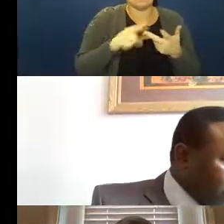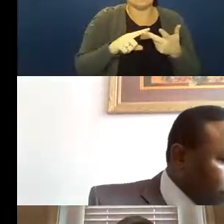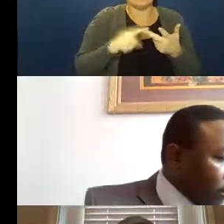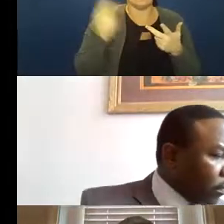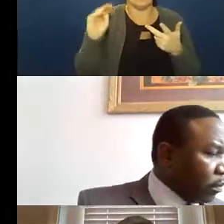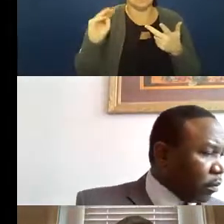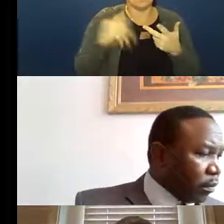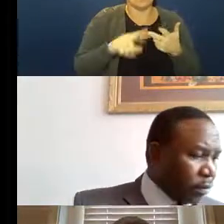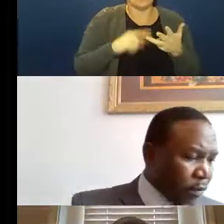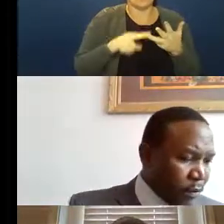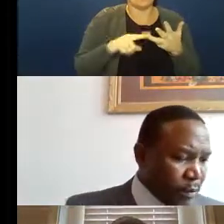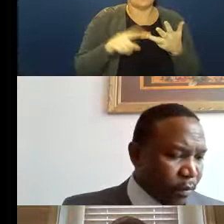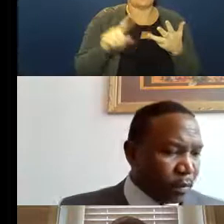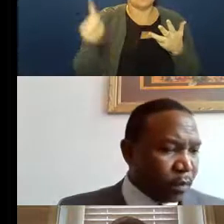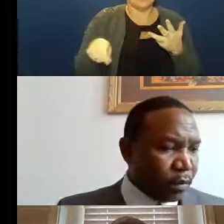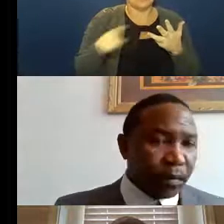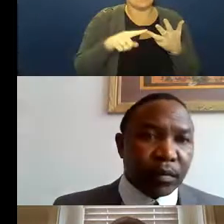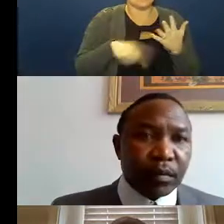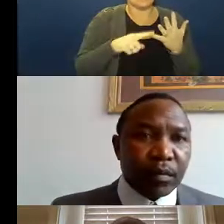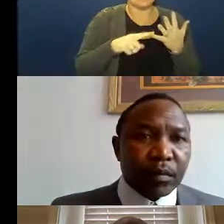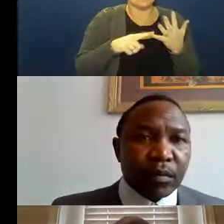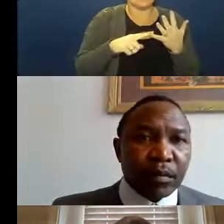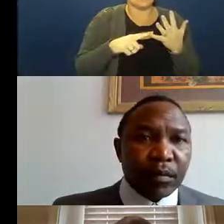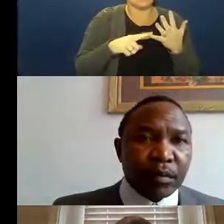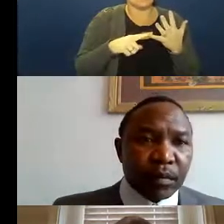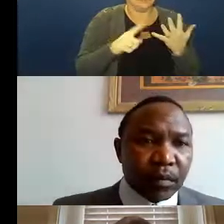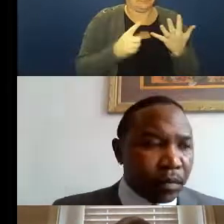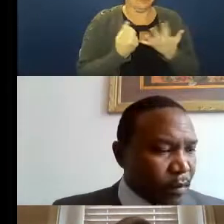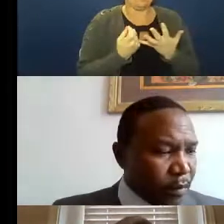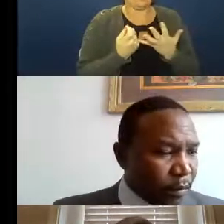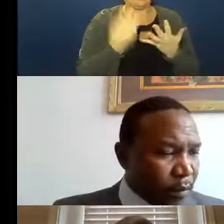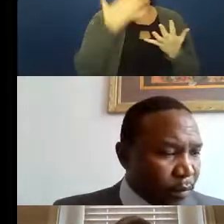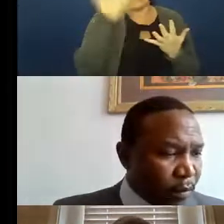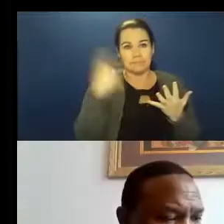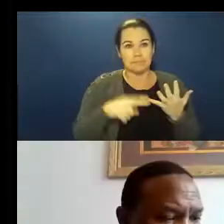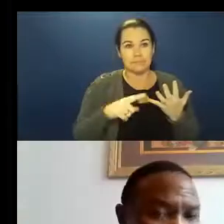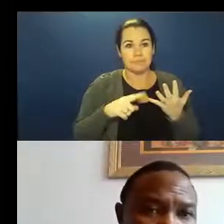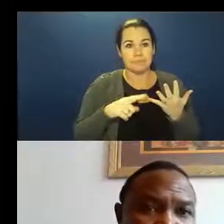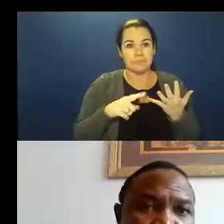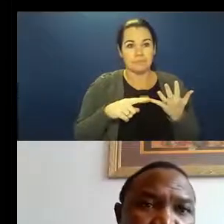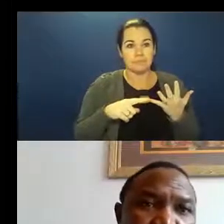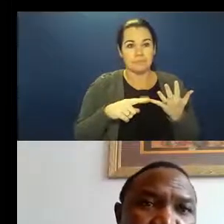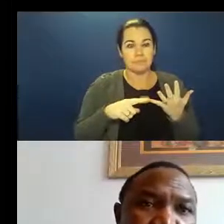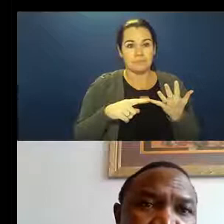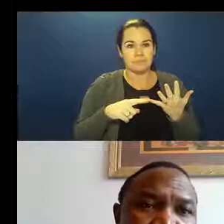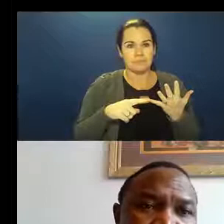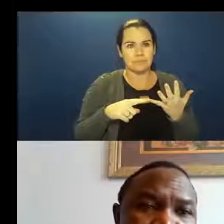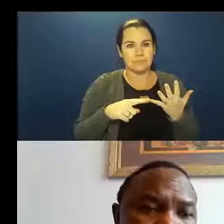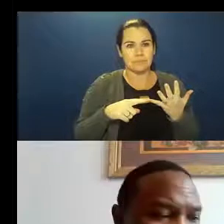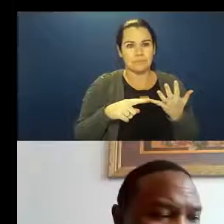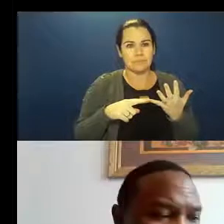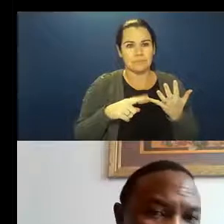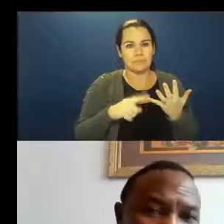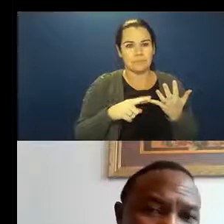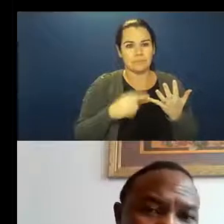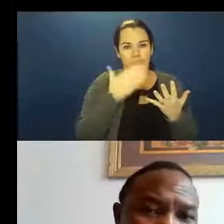Mexico, Texas, and I'm forgetting one. It would. I'm forgetting one of